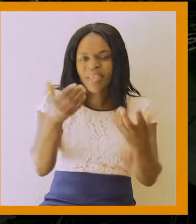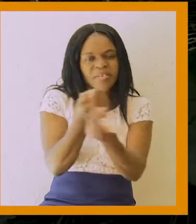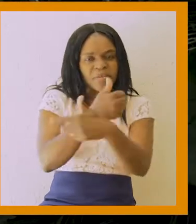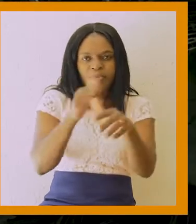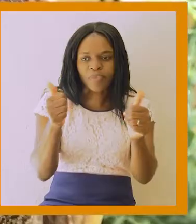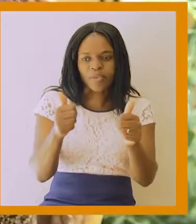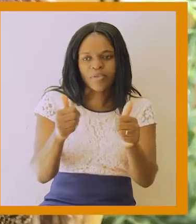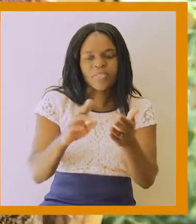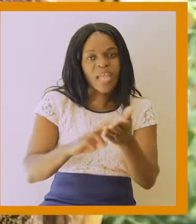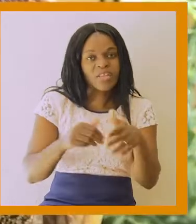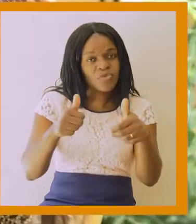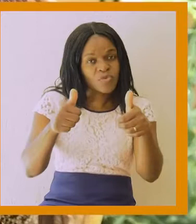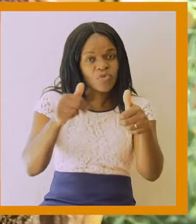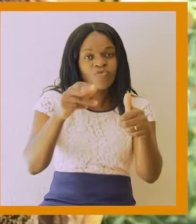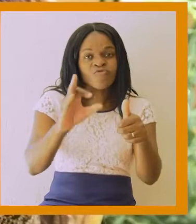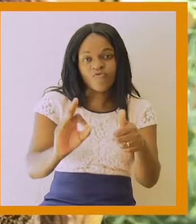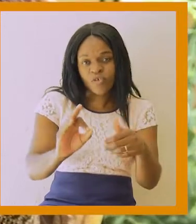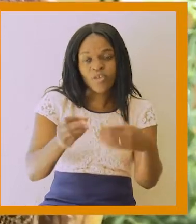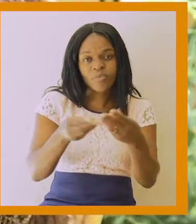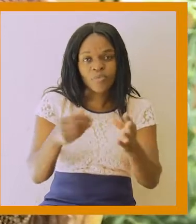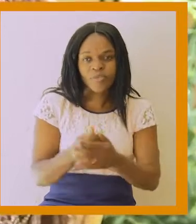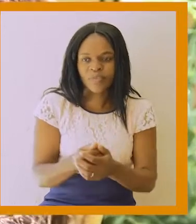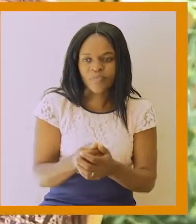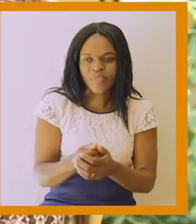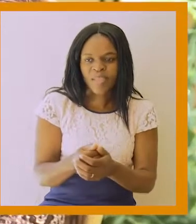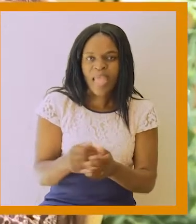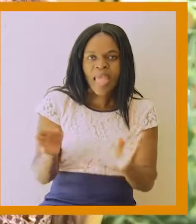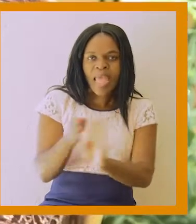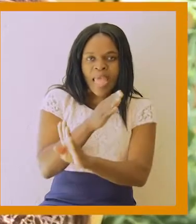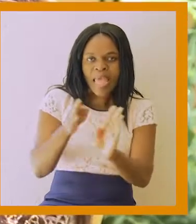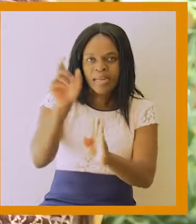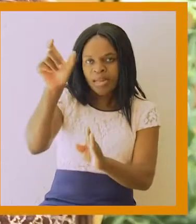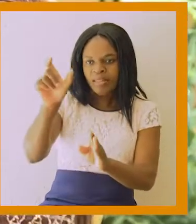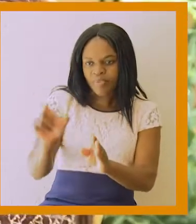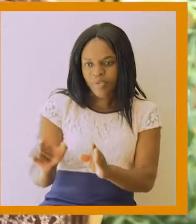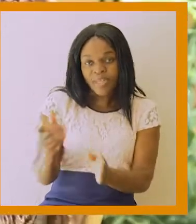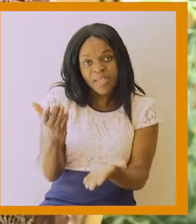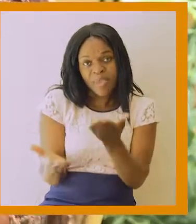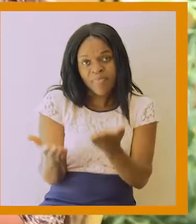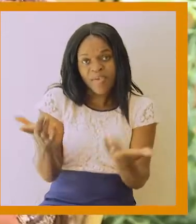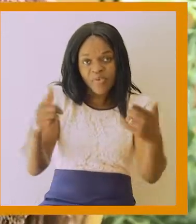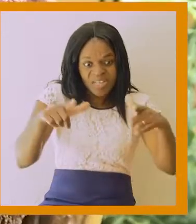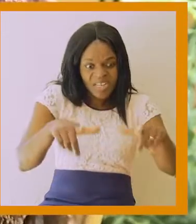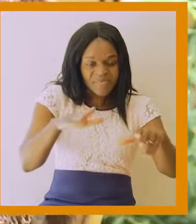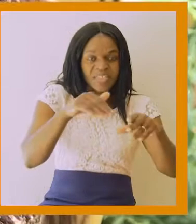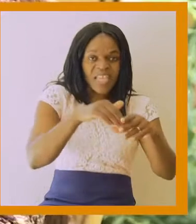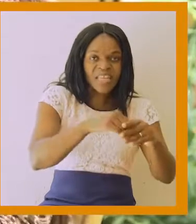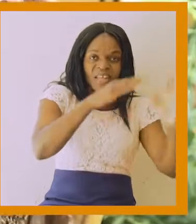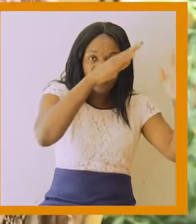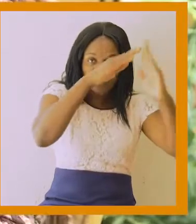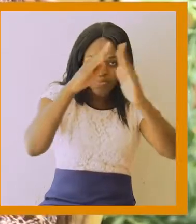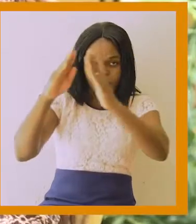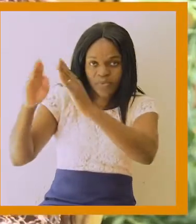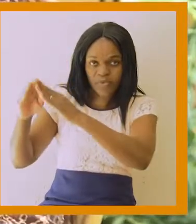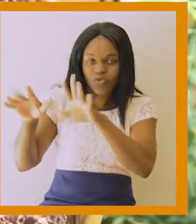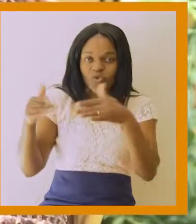be effective and user friendly. So what happens when the abuser is maybe the custodian within that community,